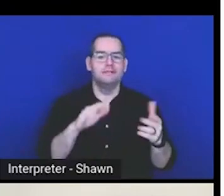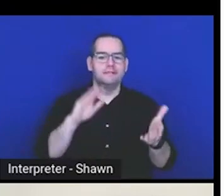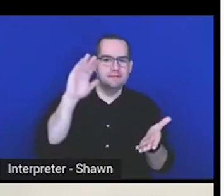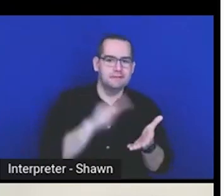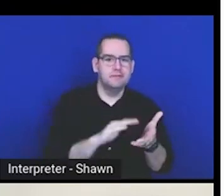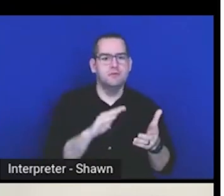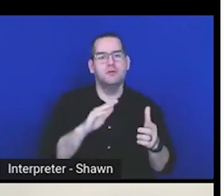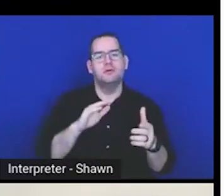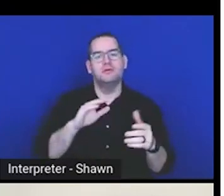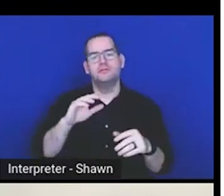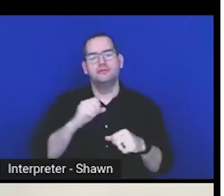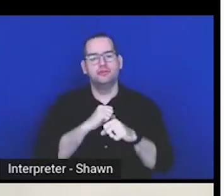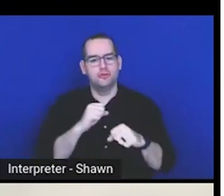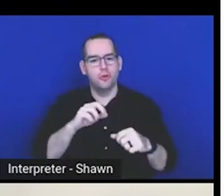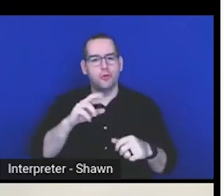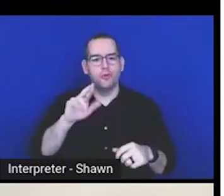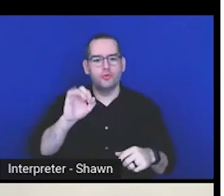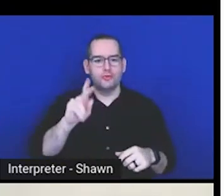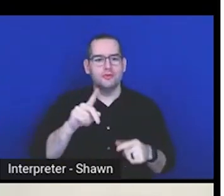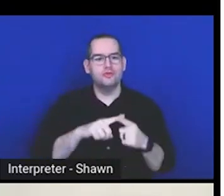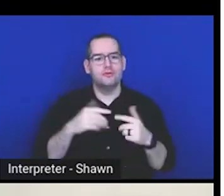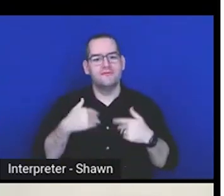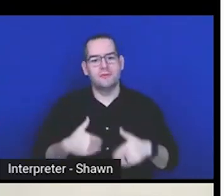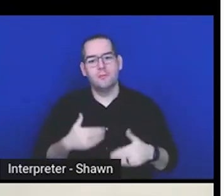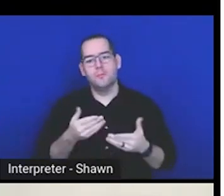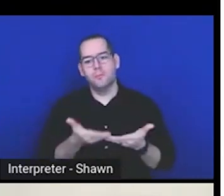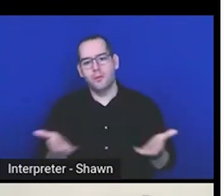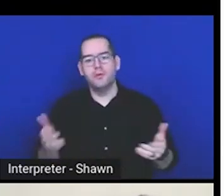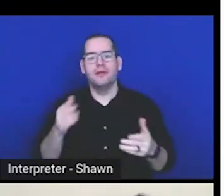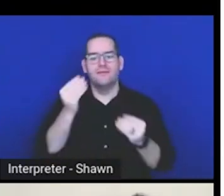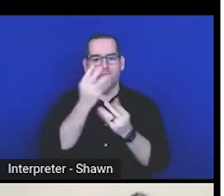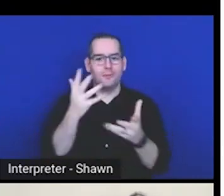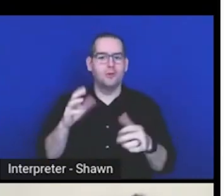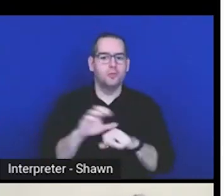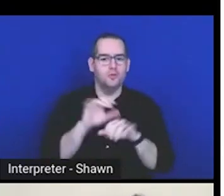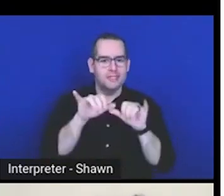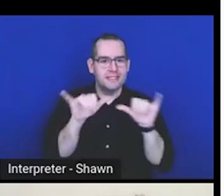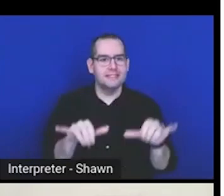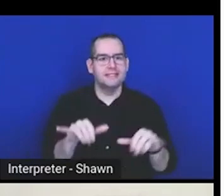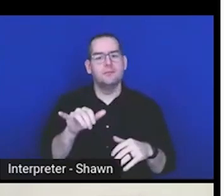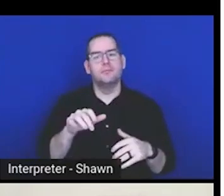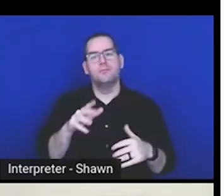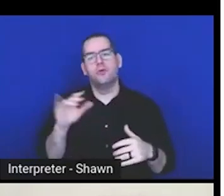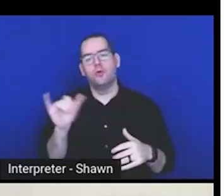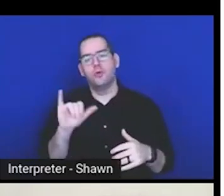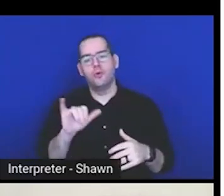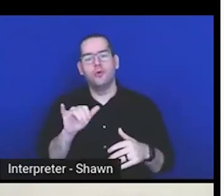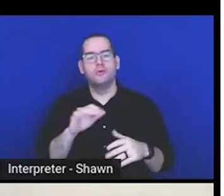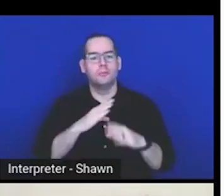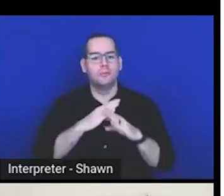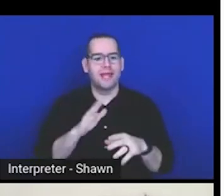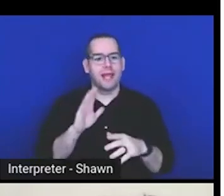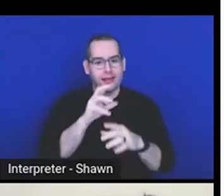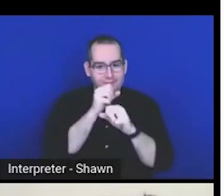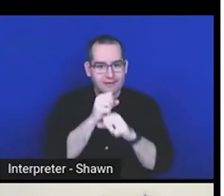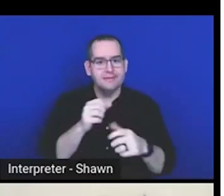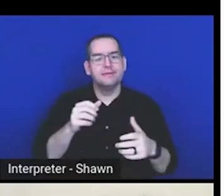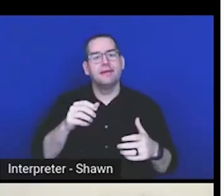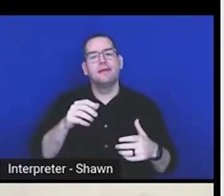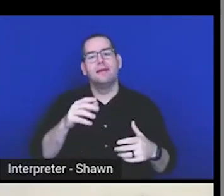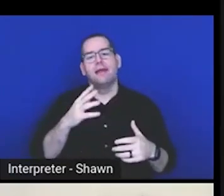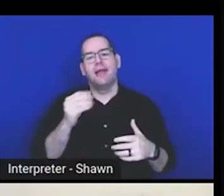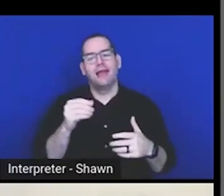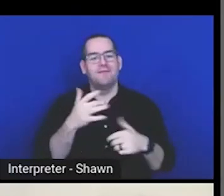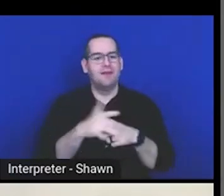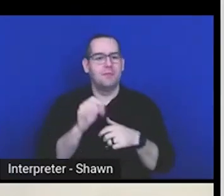computers and technology, that's usually around confidentiality, integrity, and availability of our data. Next slide,